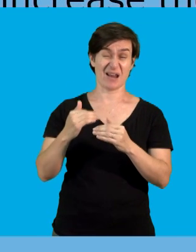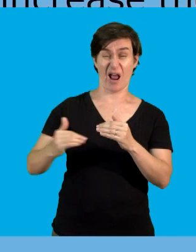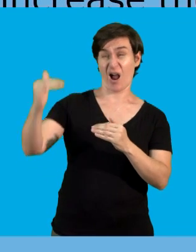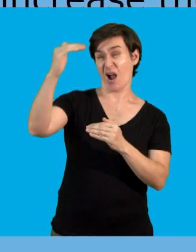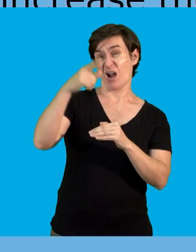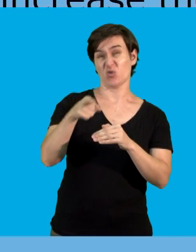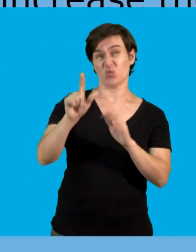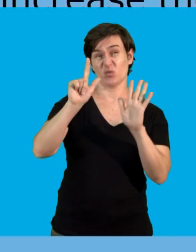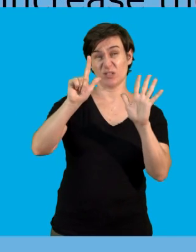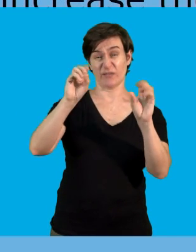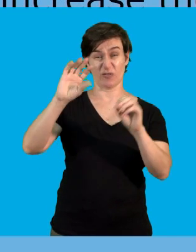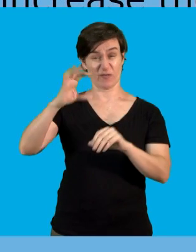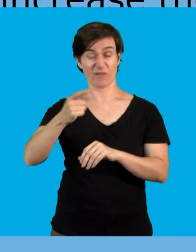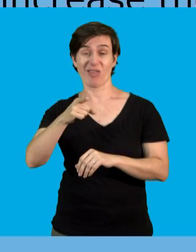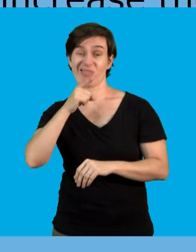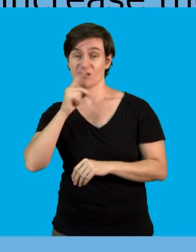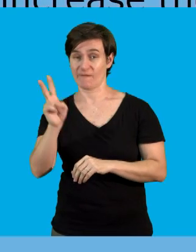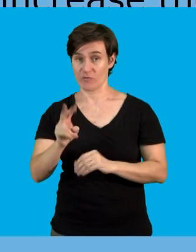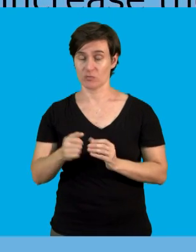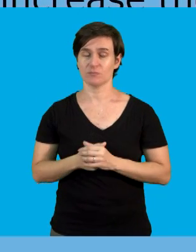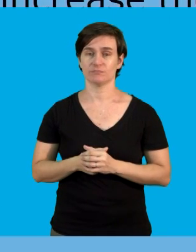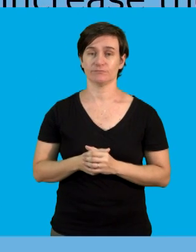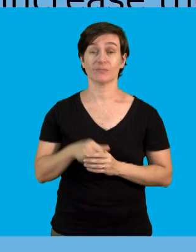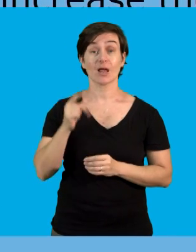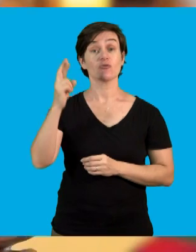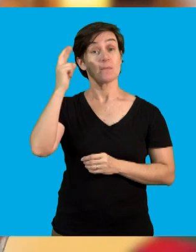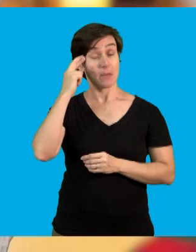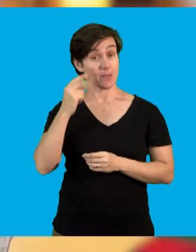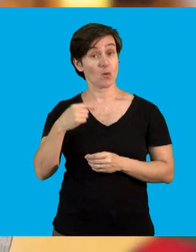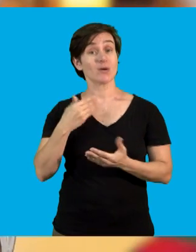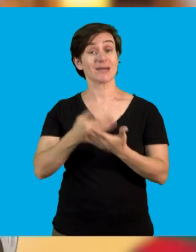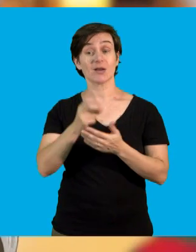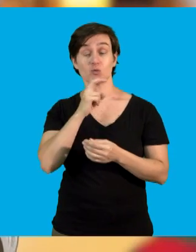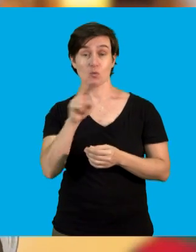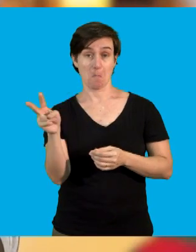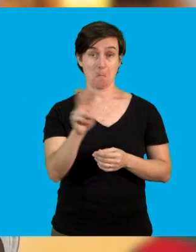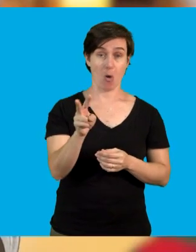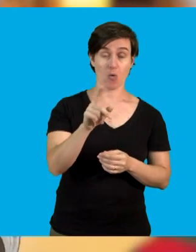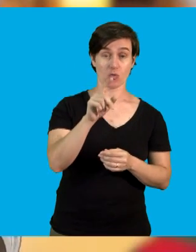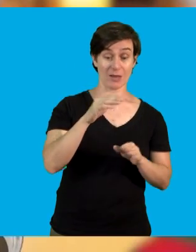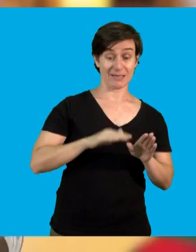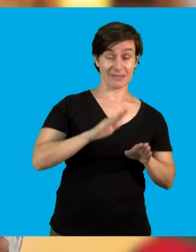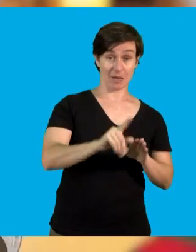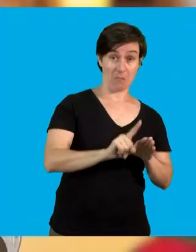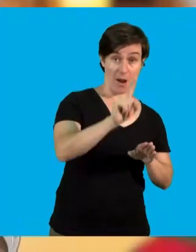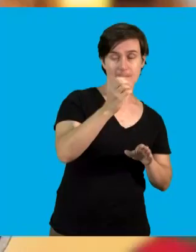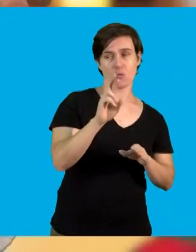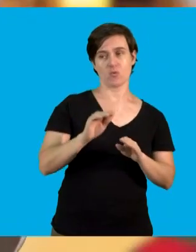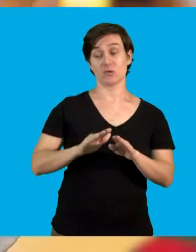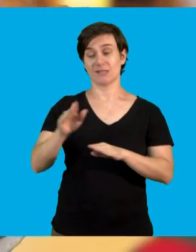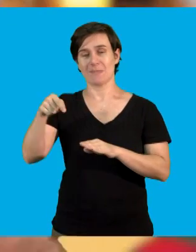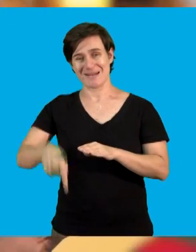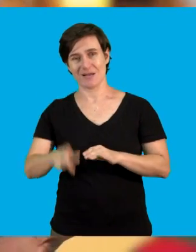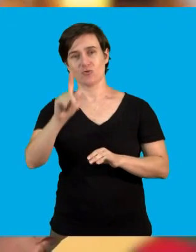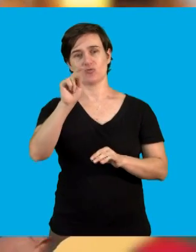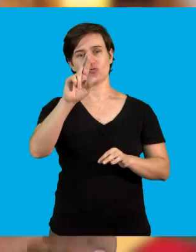as 750,000 volts. Now remember, we can use the two transformers, being the step-up transformer and